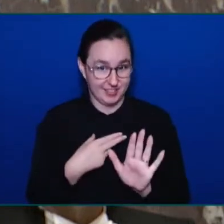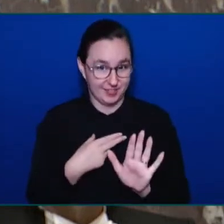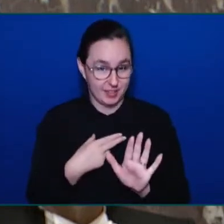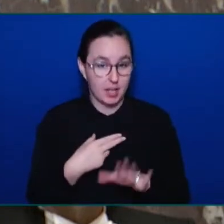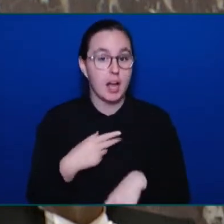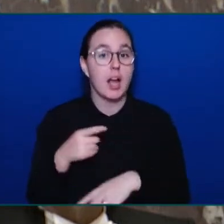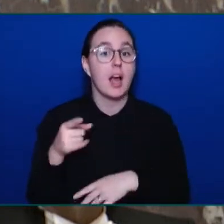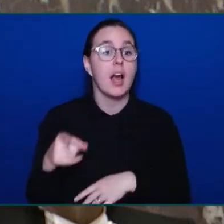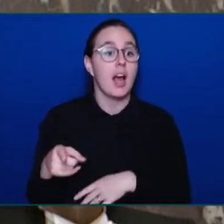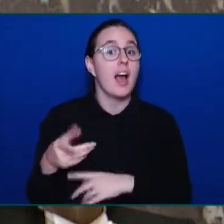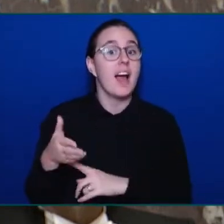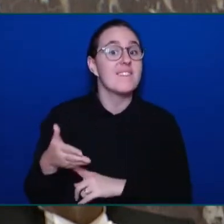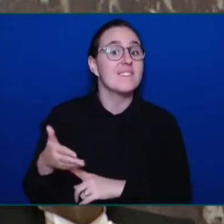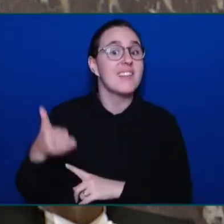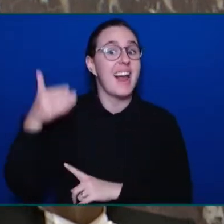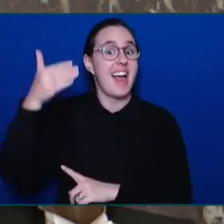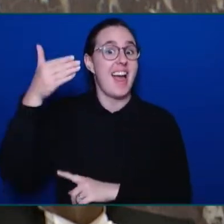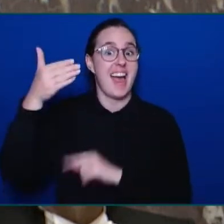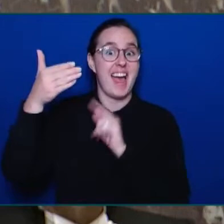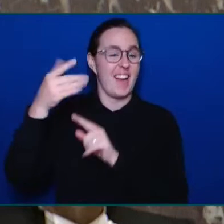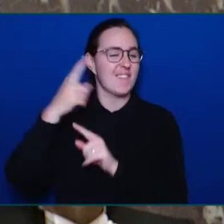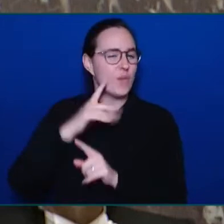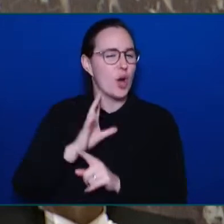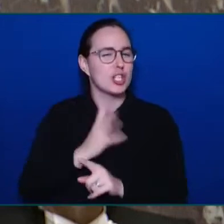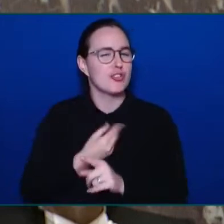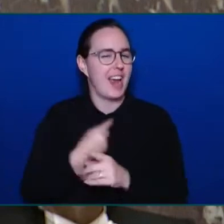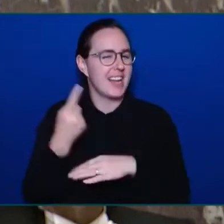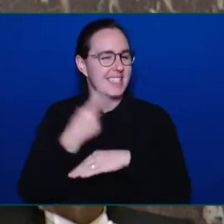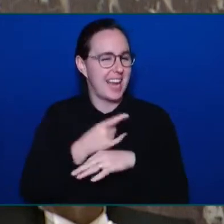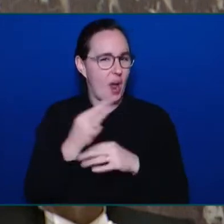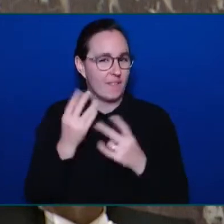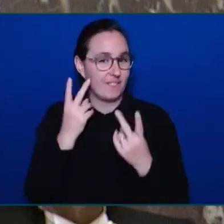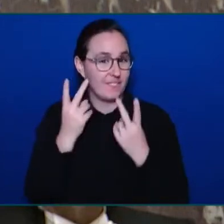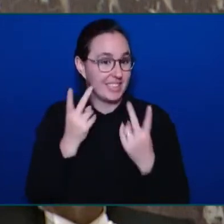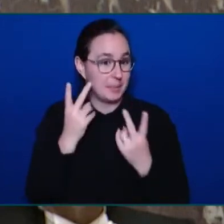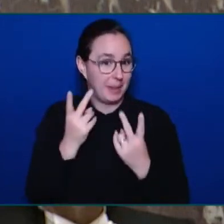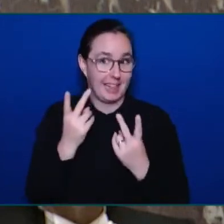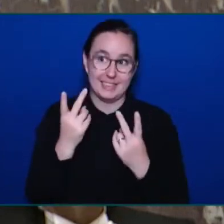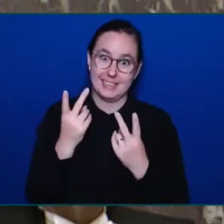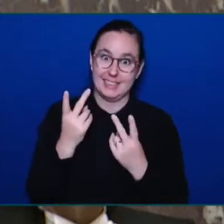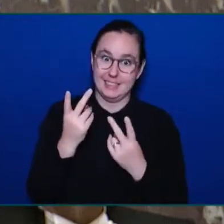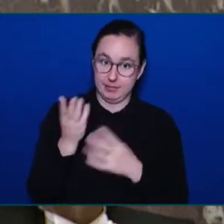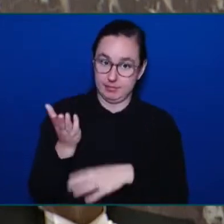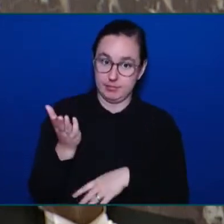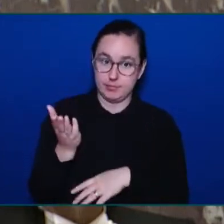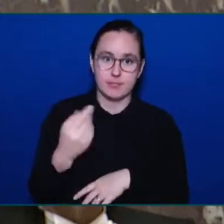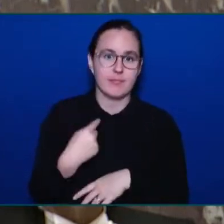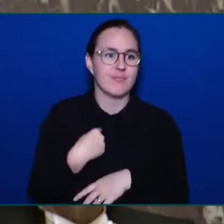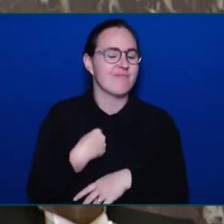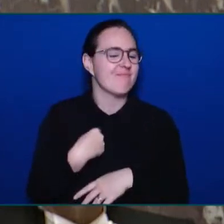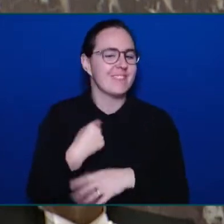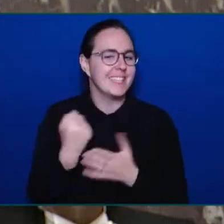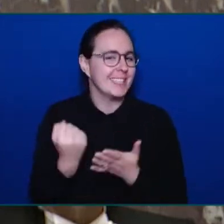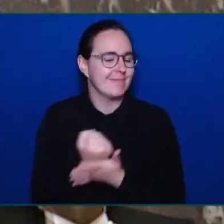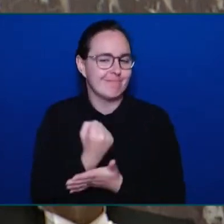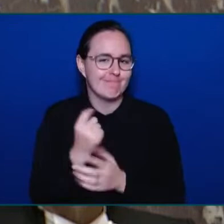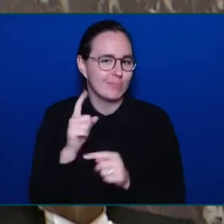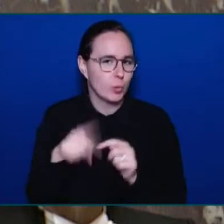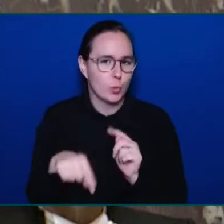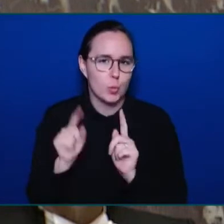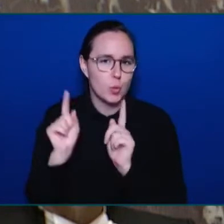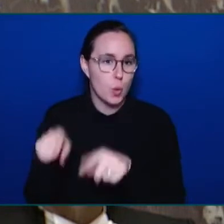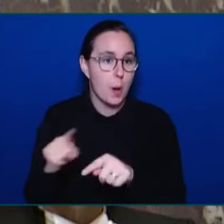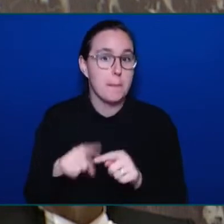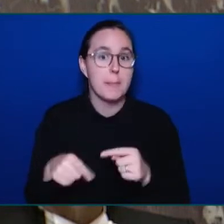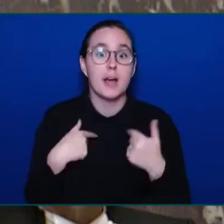the Transgender Day visibility, but I did my level best to wear the appropriate colors. That's